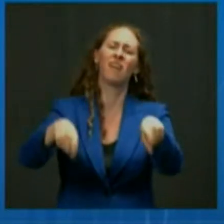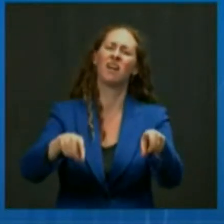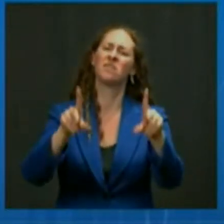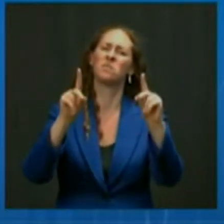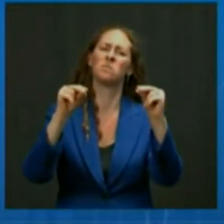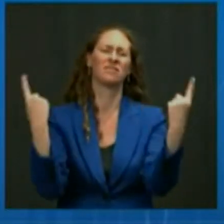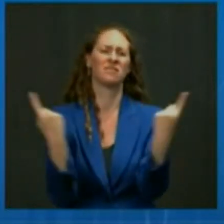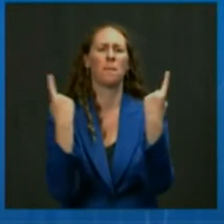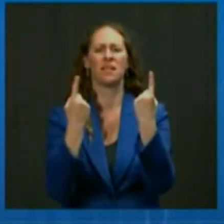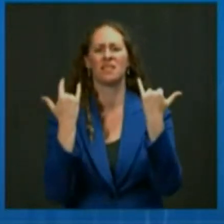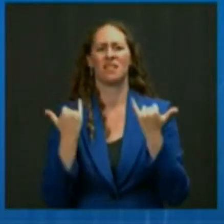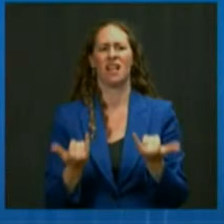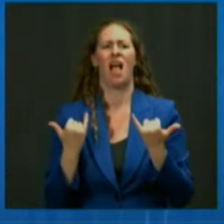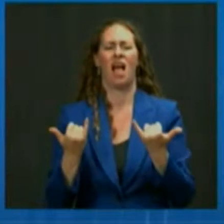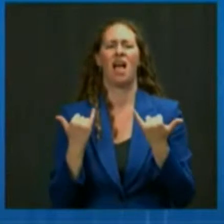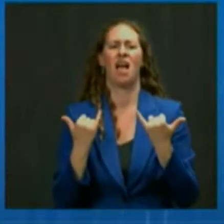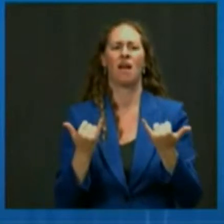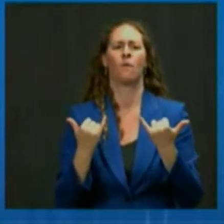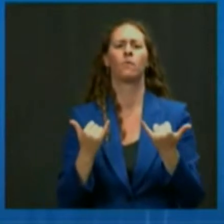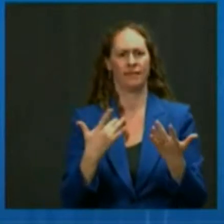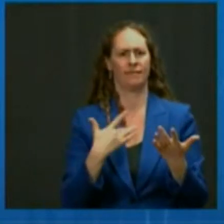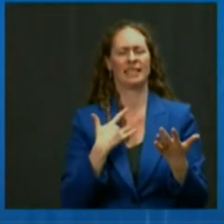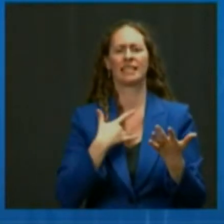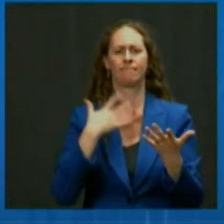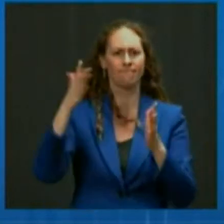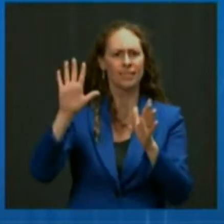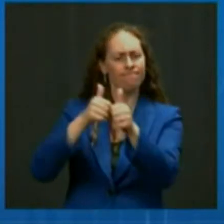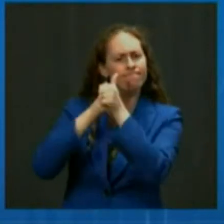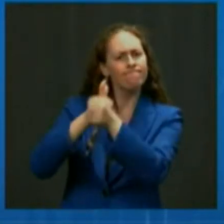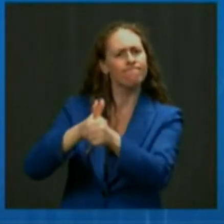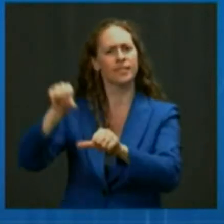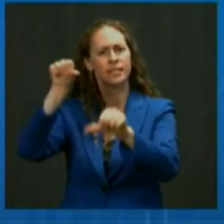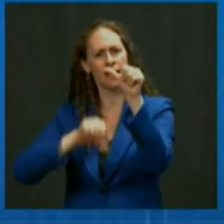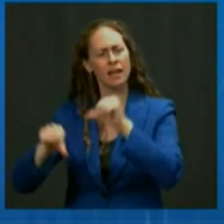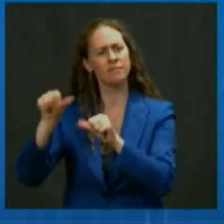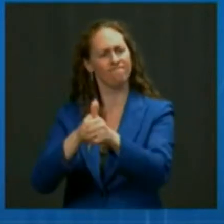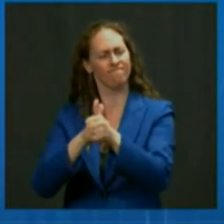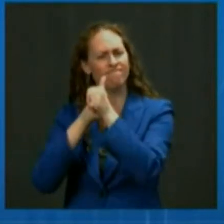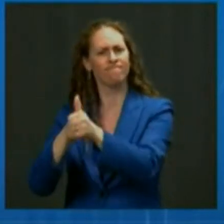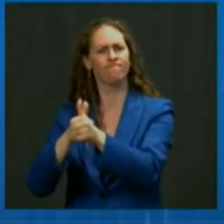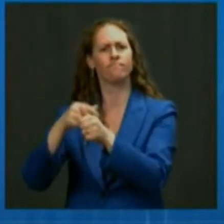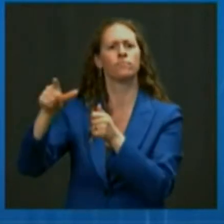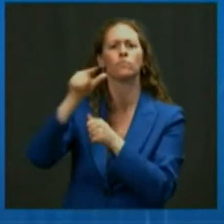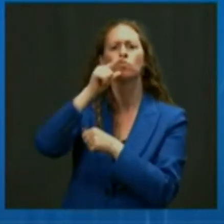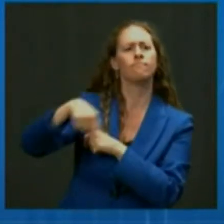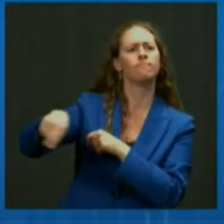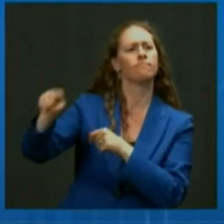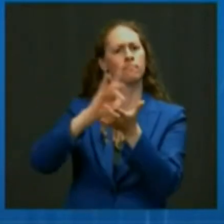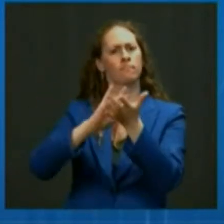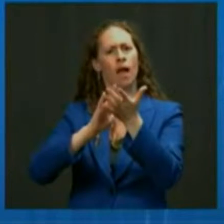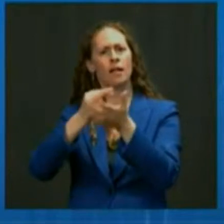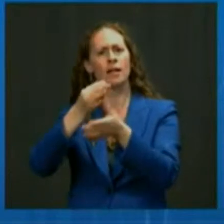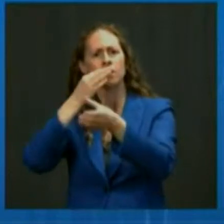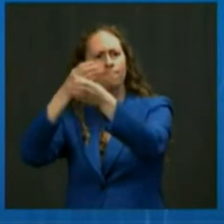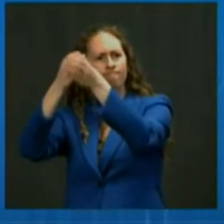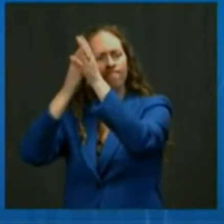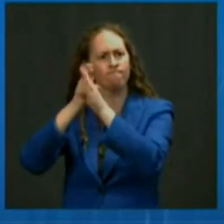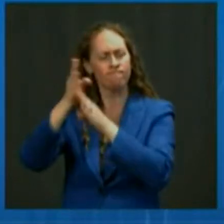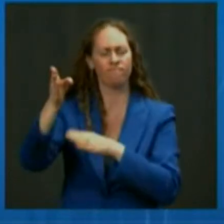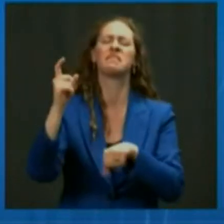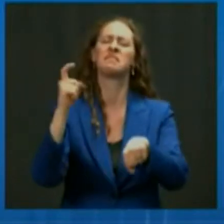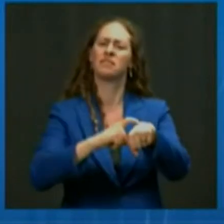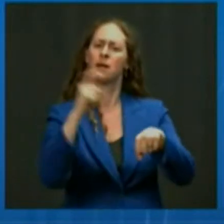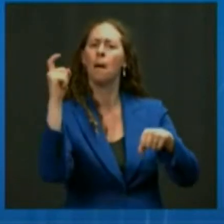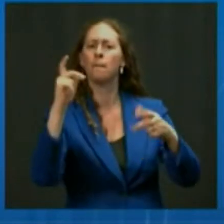that, and that was a collective decision of the top public health and medical experts in this administration. So again, we will